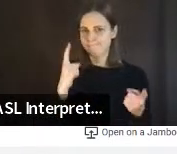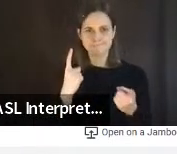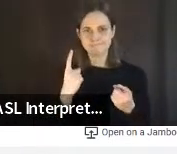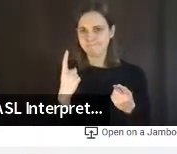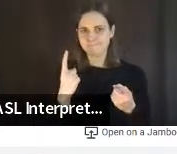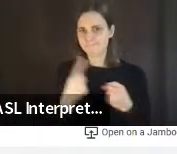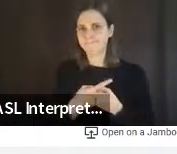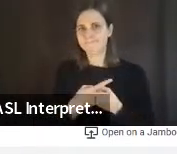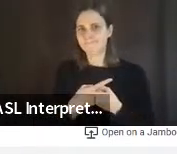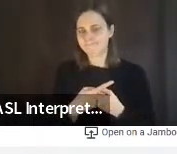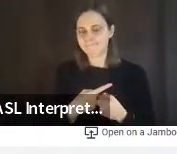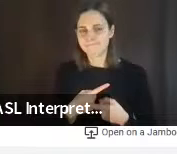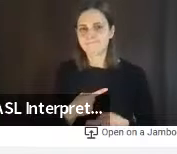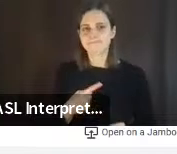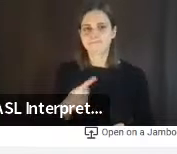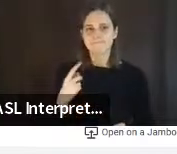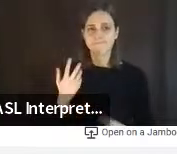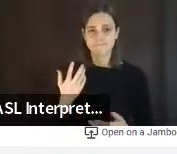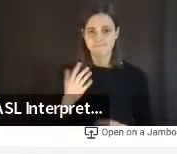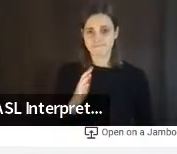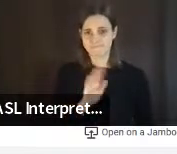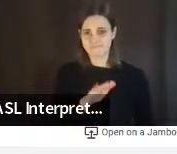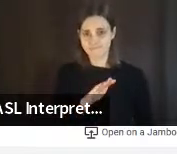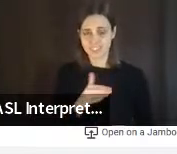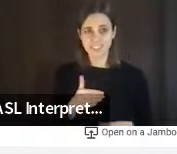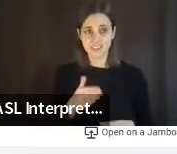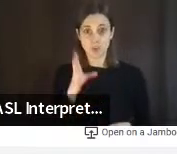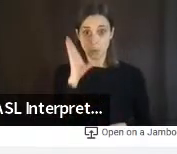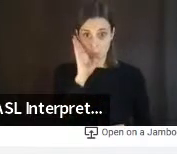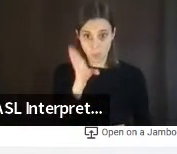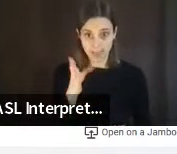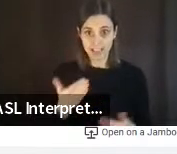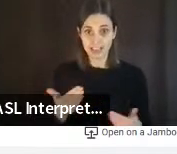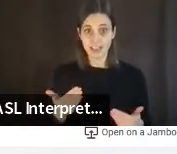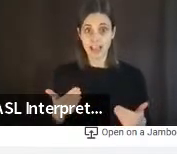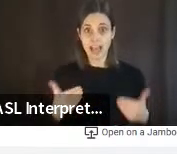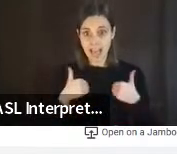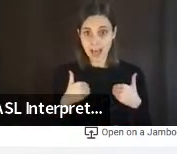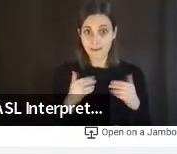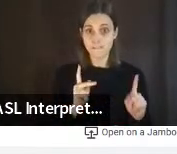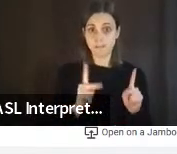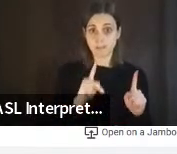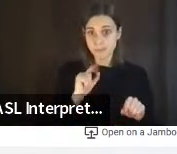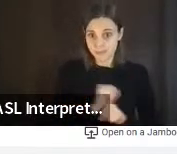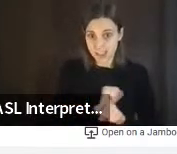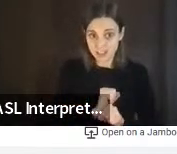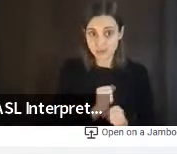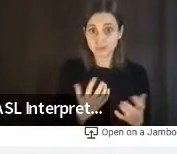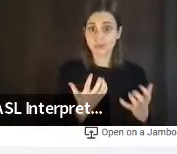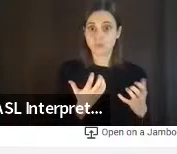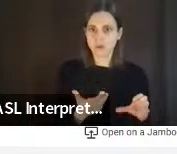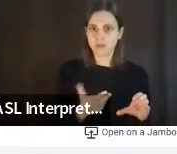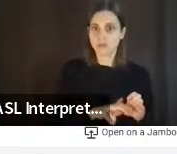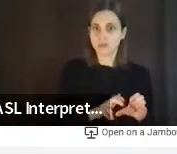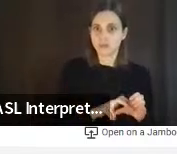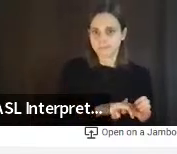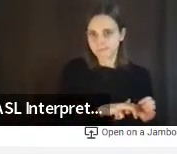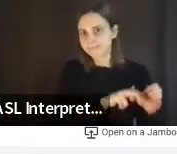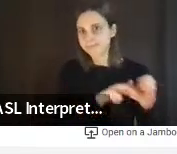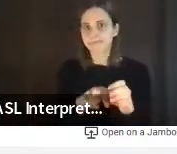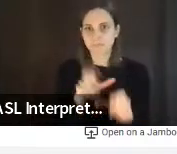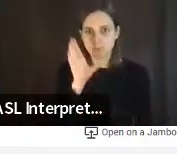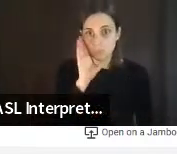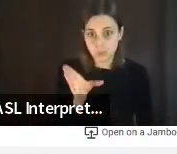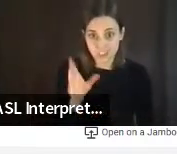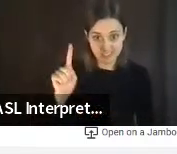demand to have that level of ridership that the model said there would be, and how that